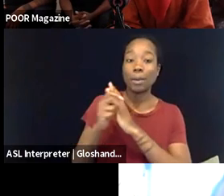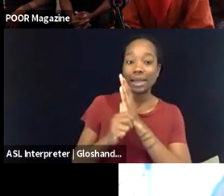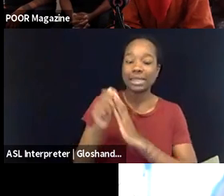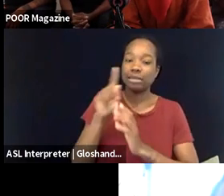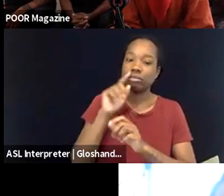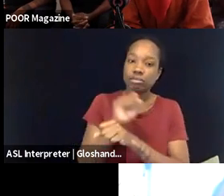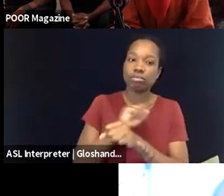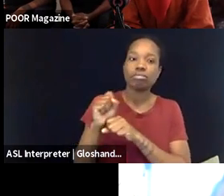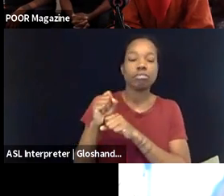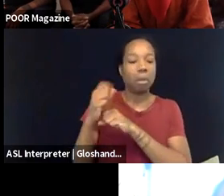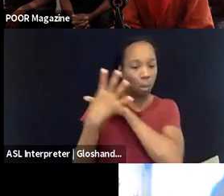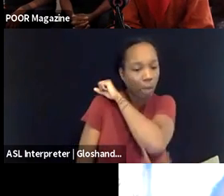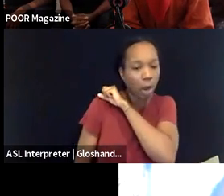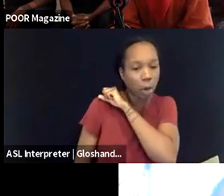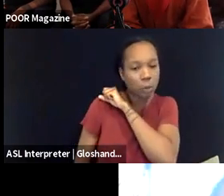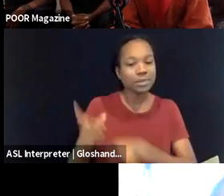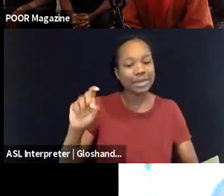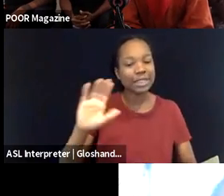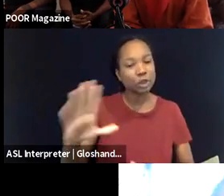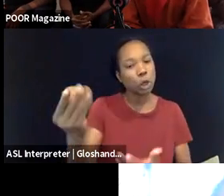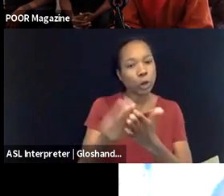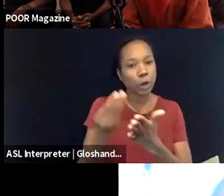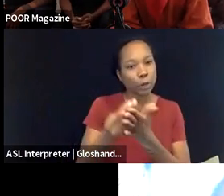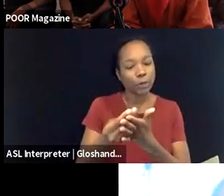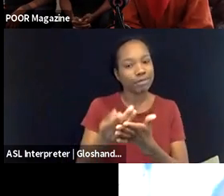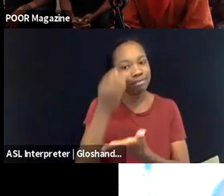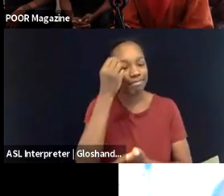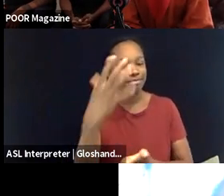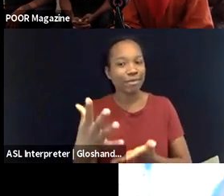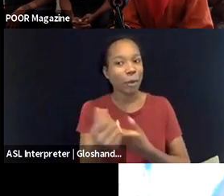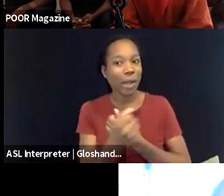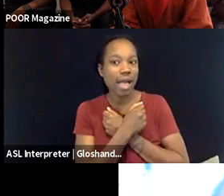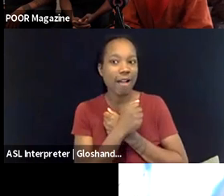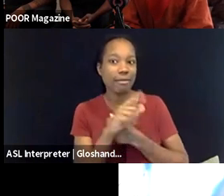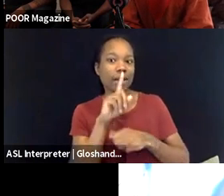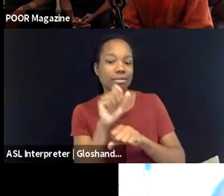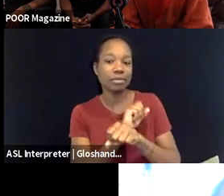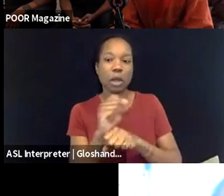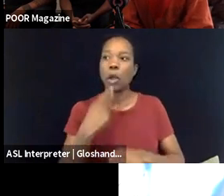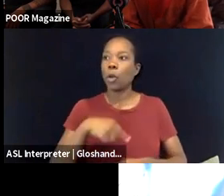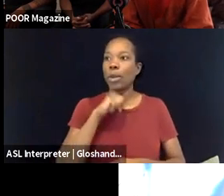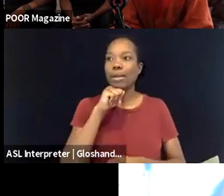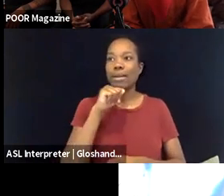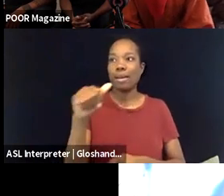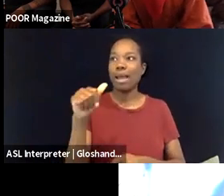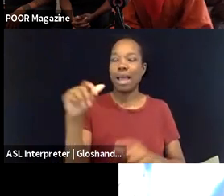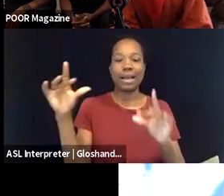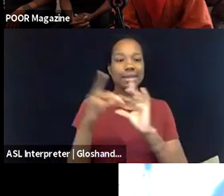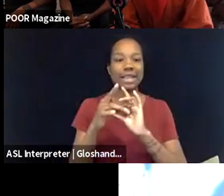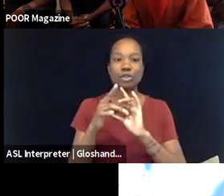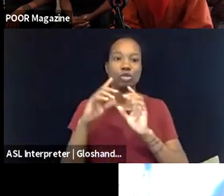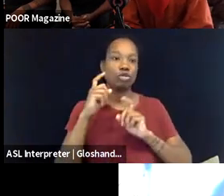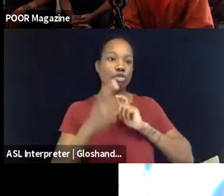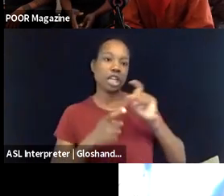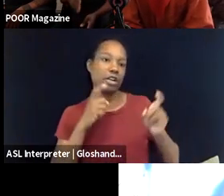your dough. And I'd say that lovingly, but also real. We're not involved or attached to the charity